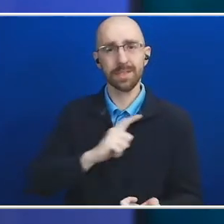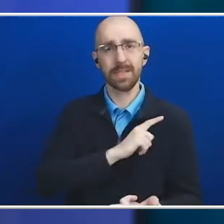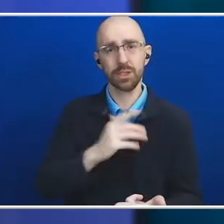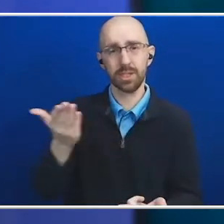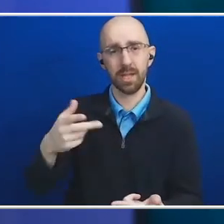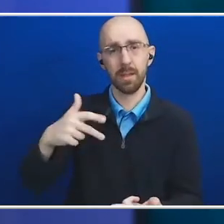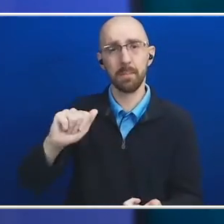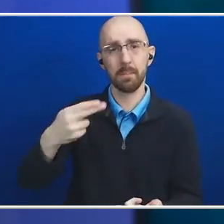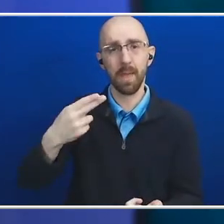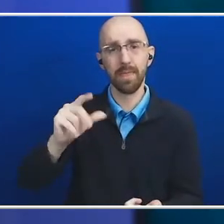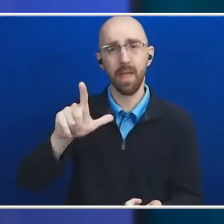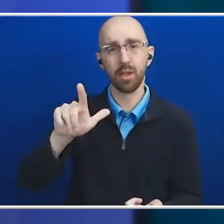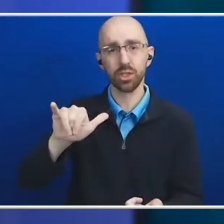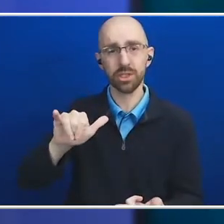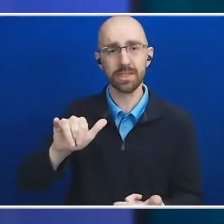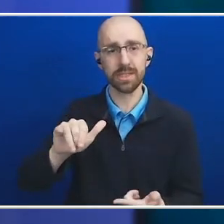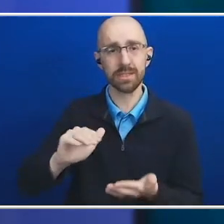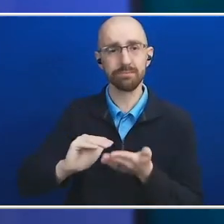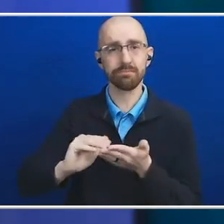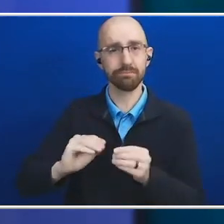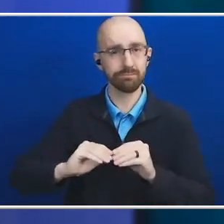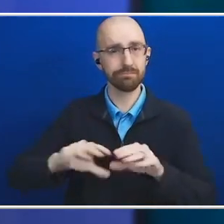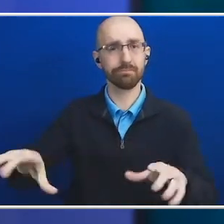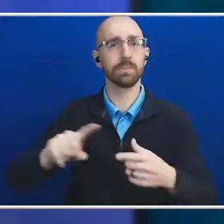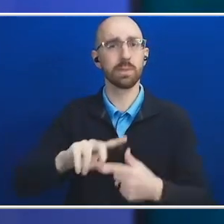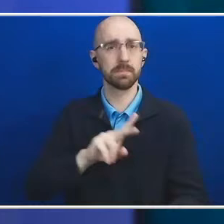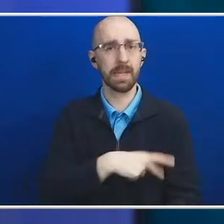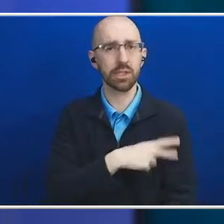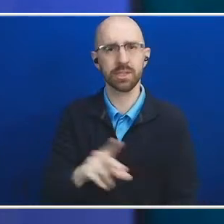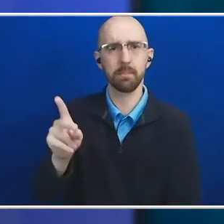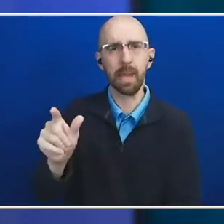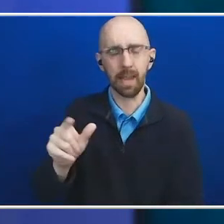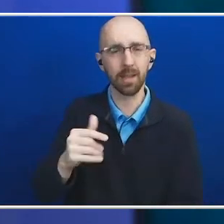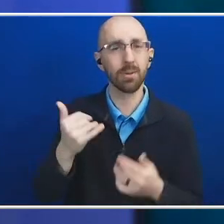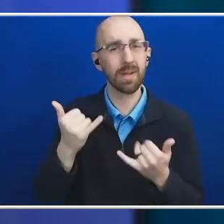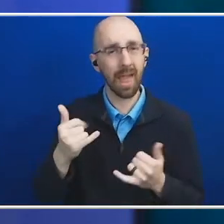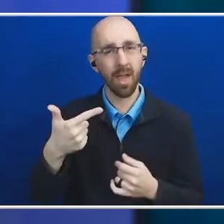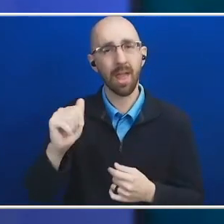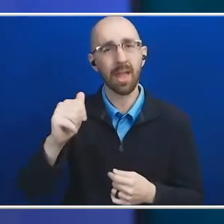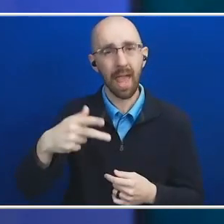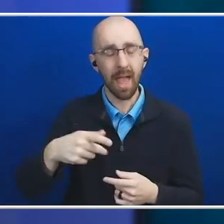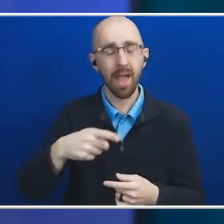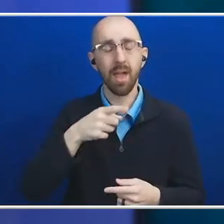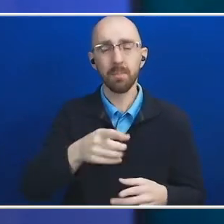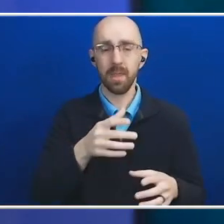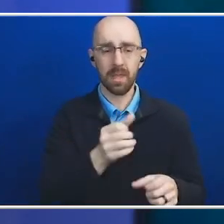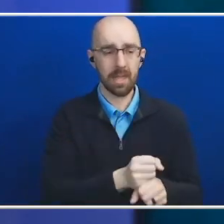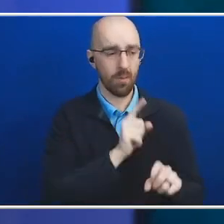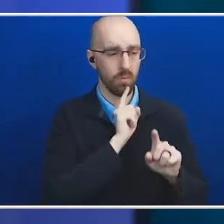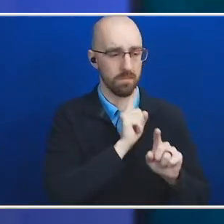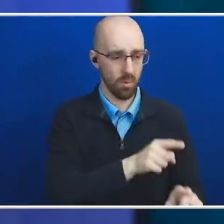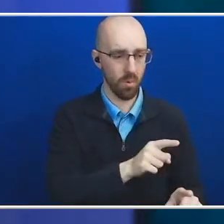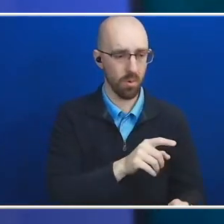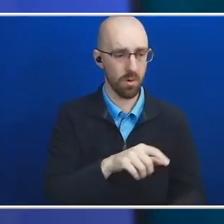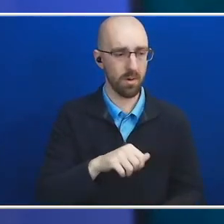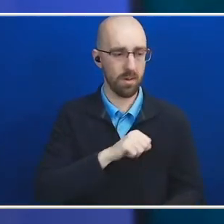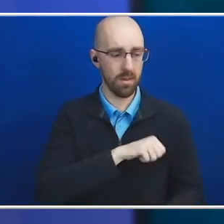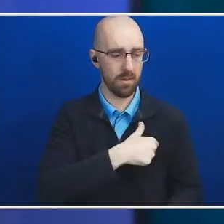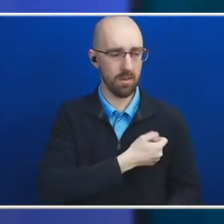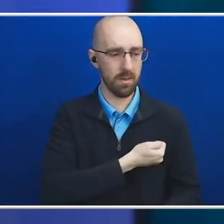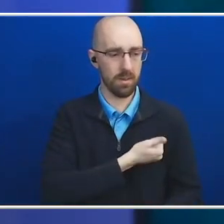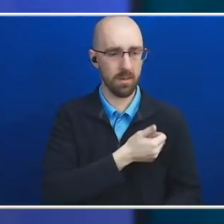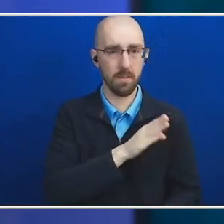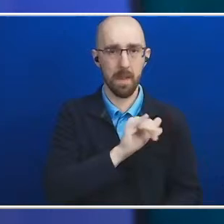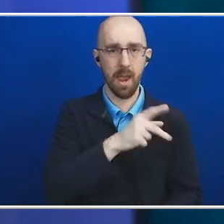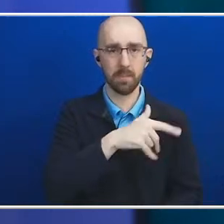released to patients. So there is always now a gap of them getting their report from a biopsy with the diagnosis of breast cancer to the